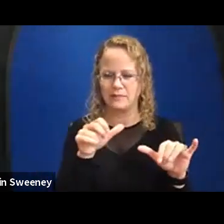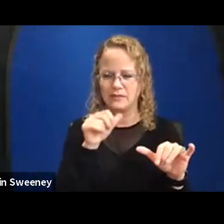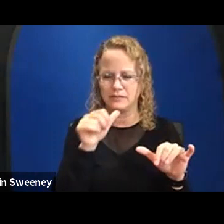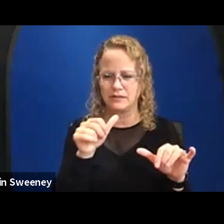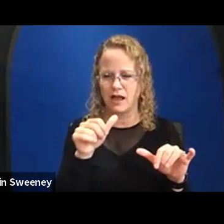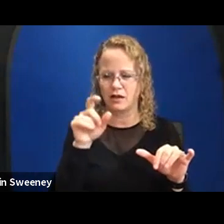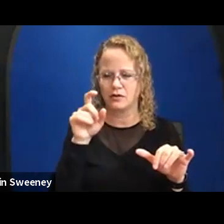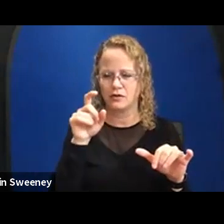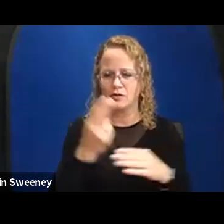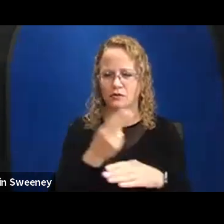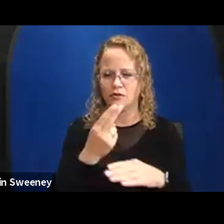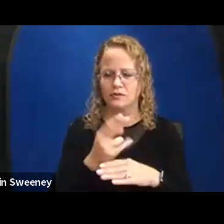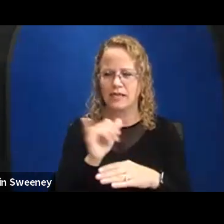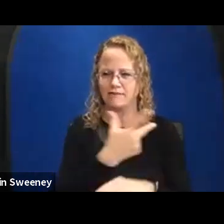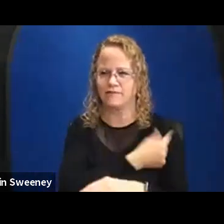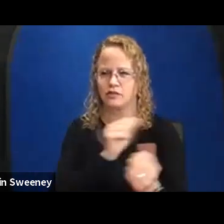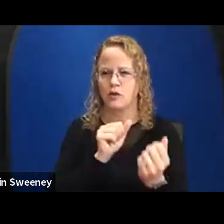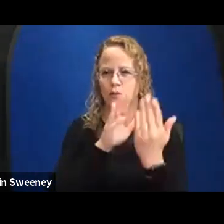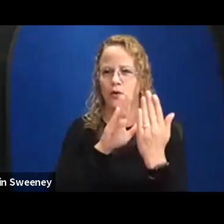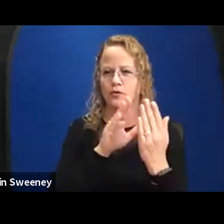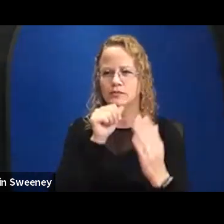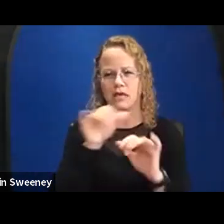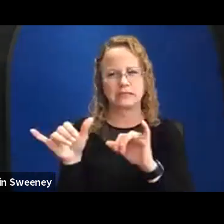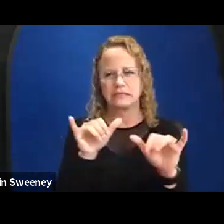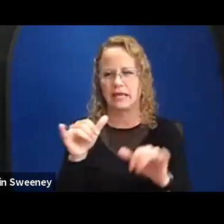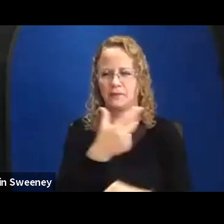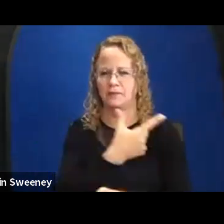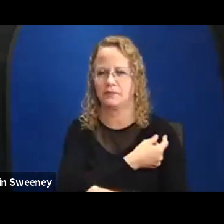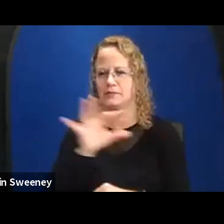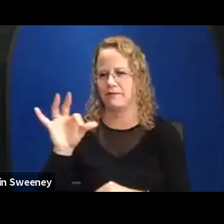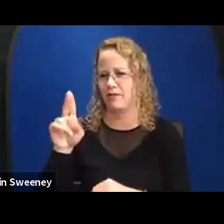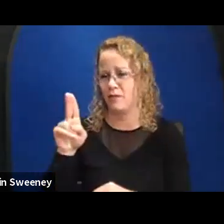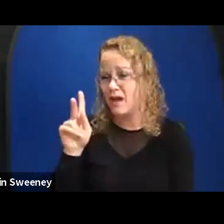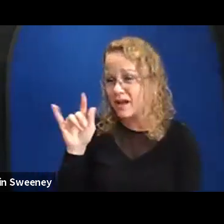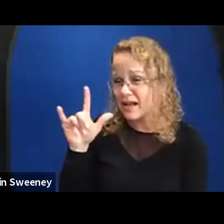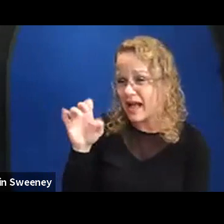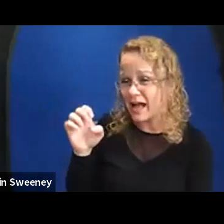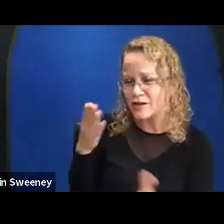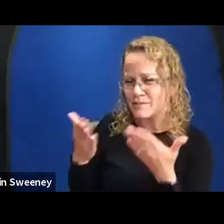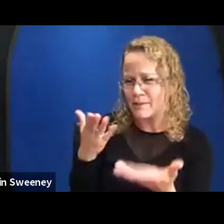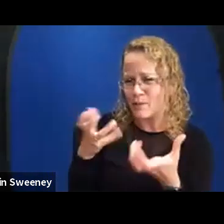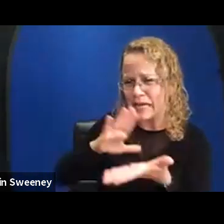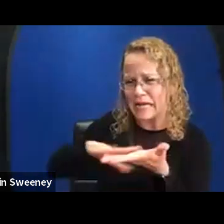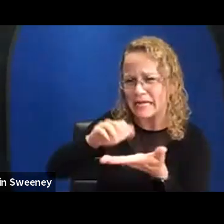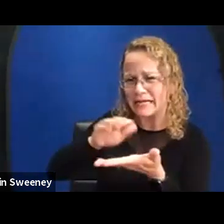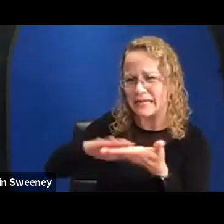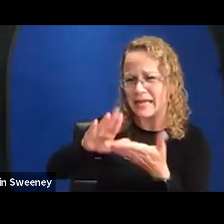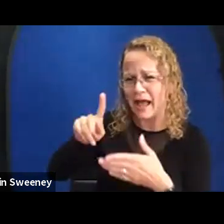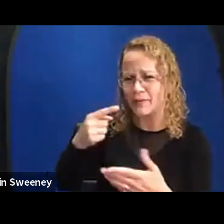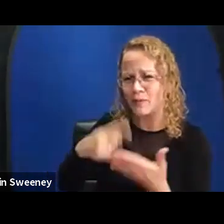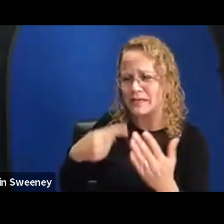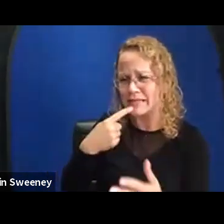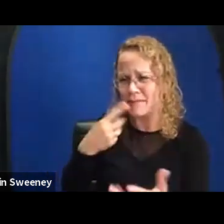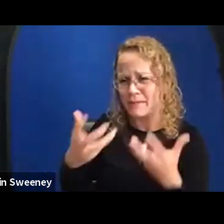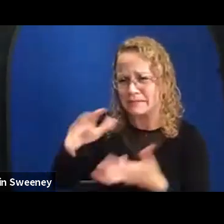same vaccination approach as a flu shot. Kyle, you may want to clean up all the things that I just said that might be really